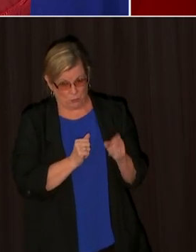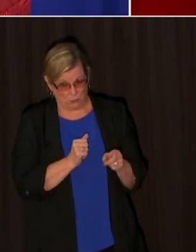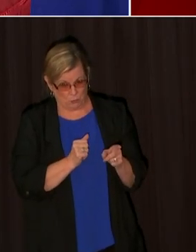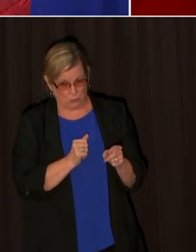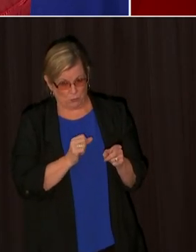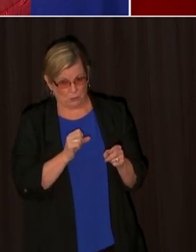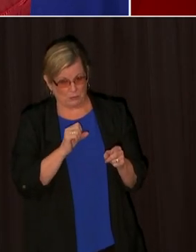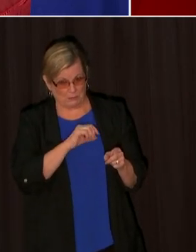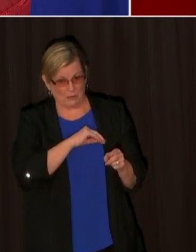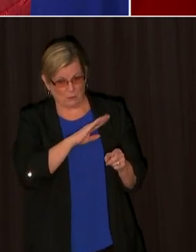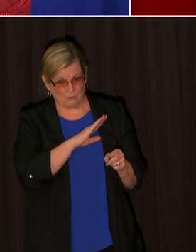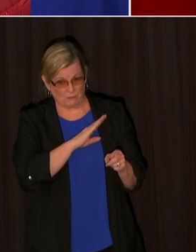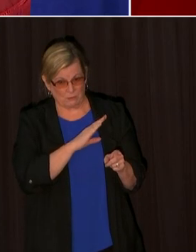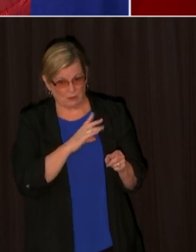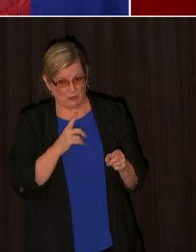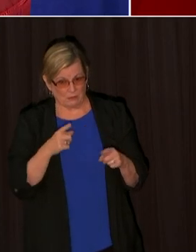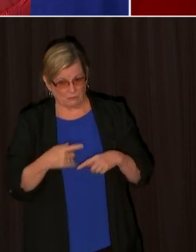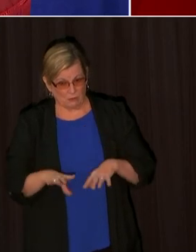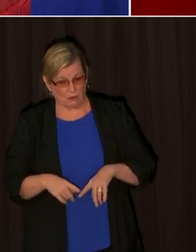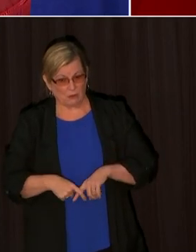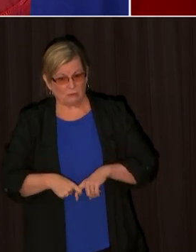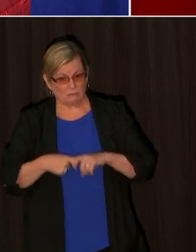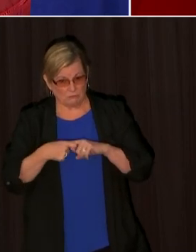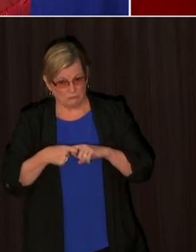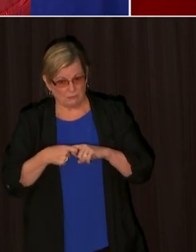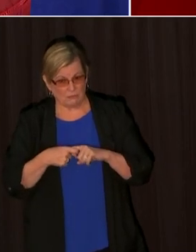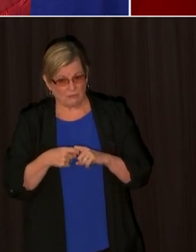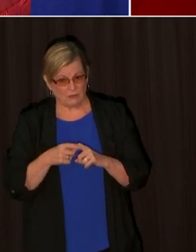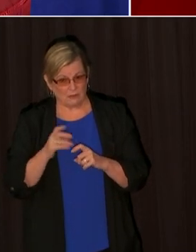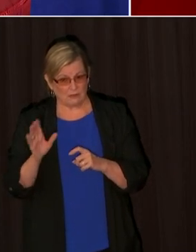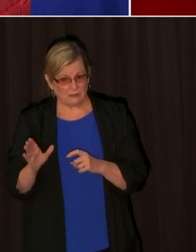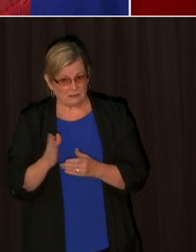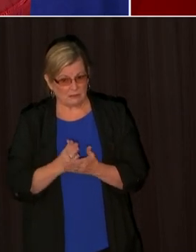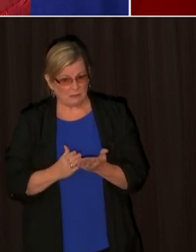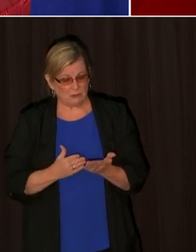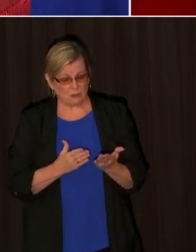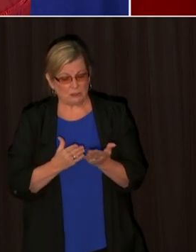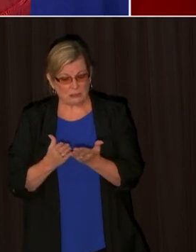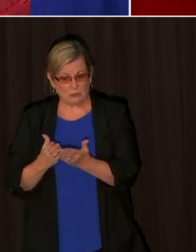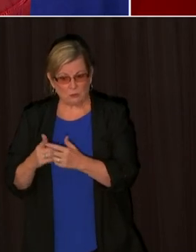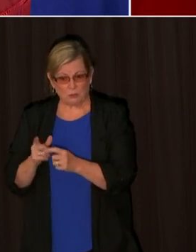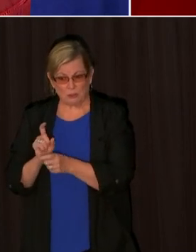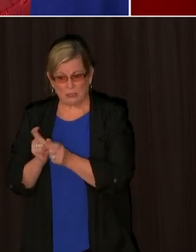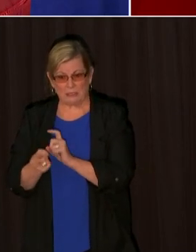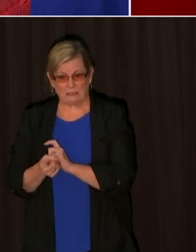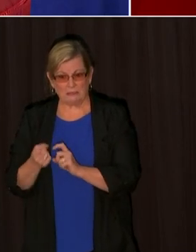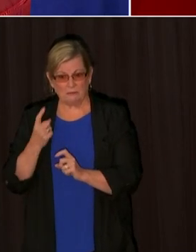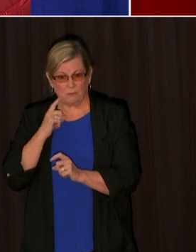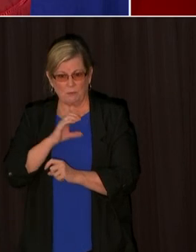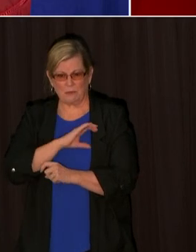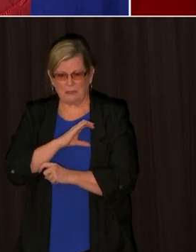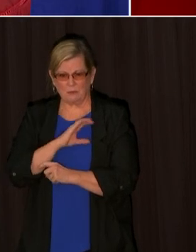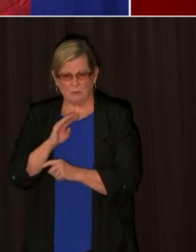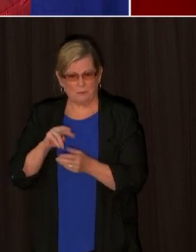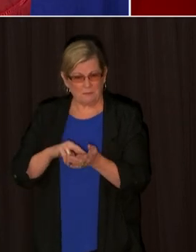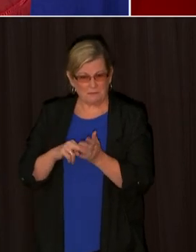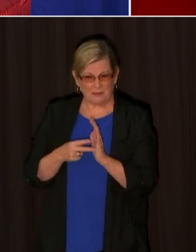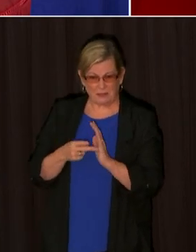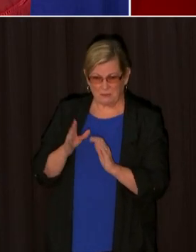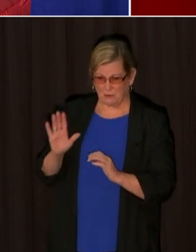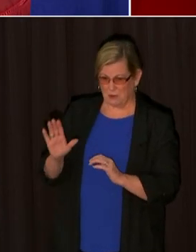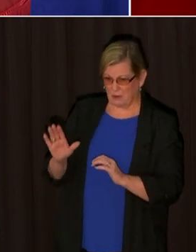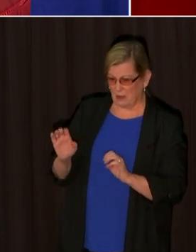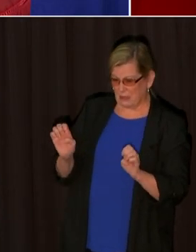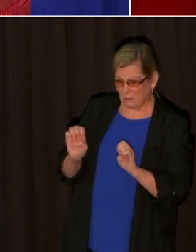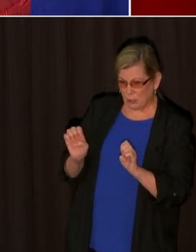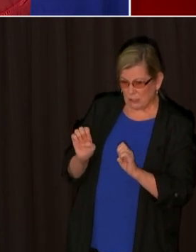to do in terms of changing policing in the city? If you're referring to their emergency bill, again, I'm going to want